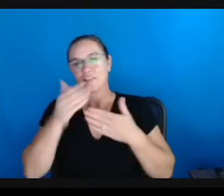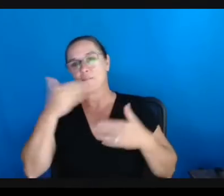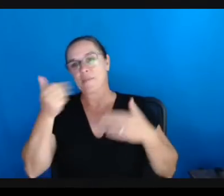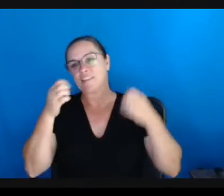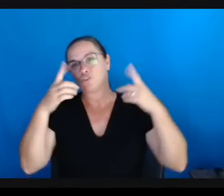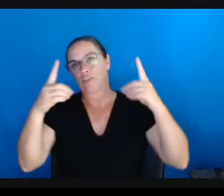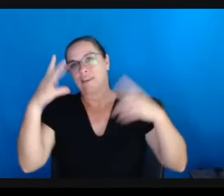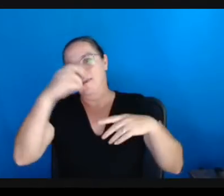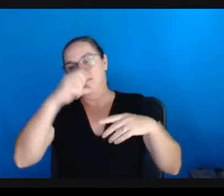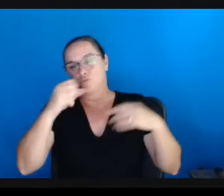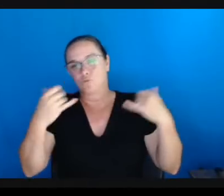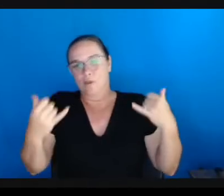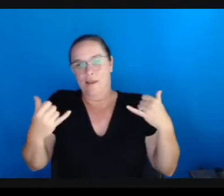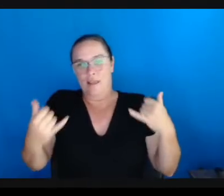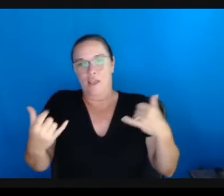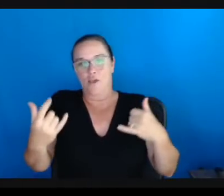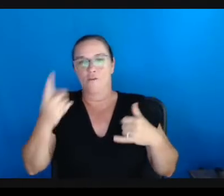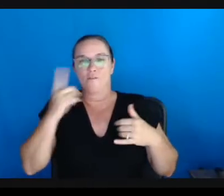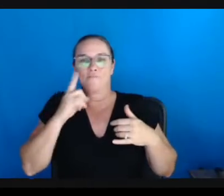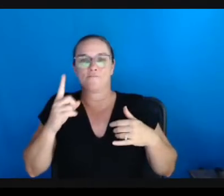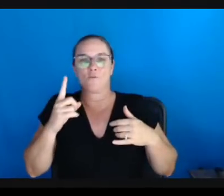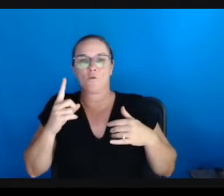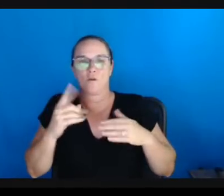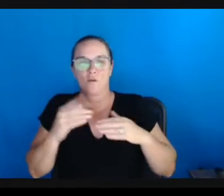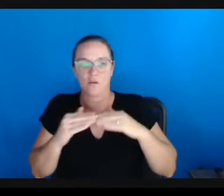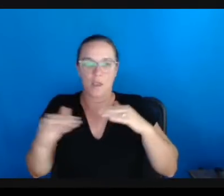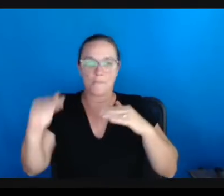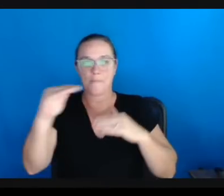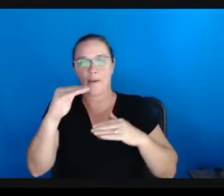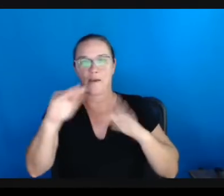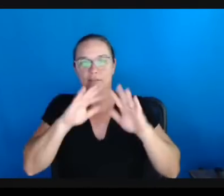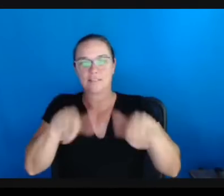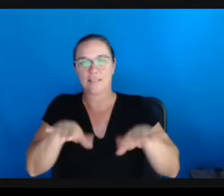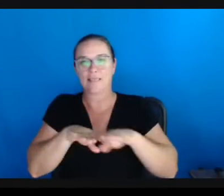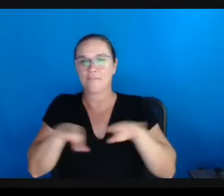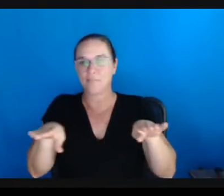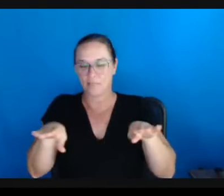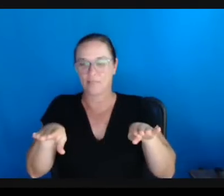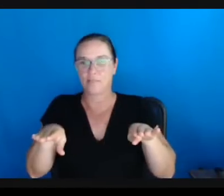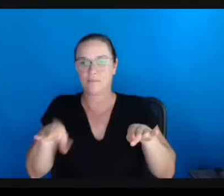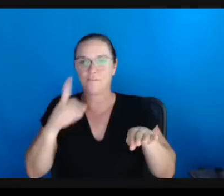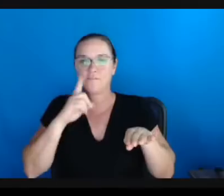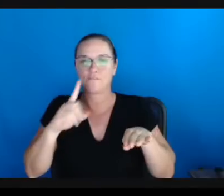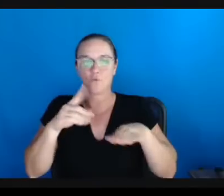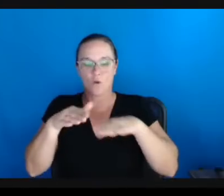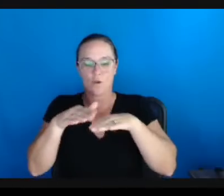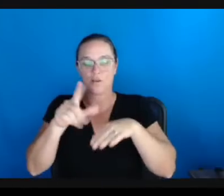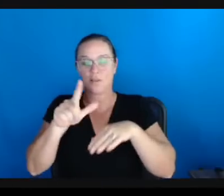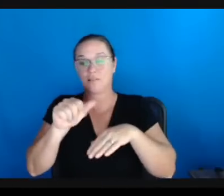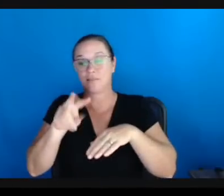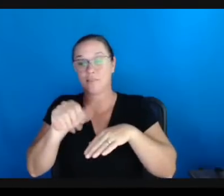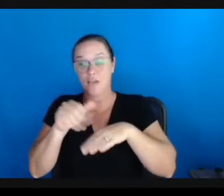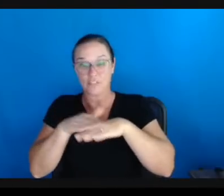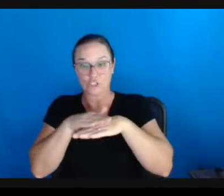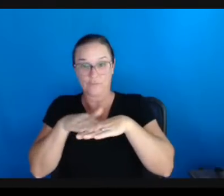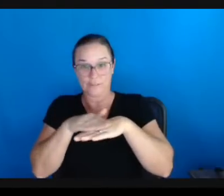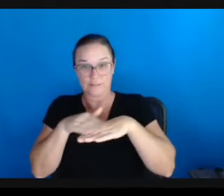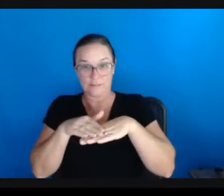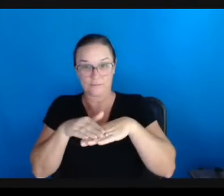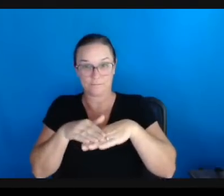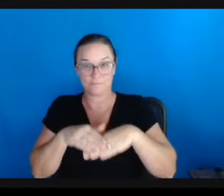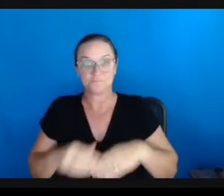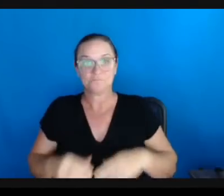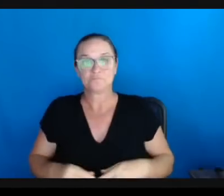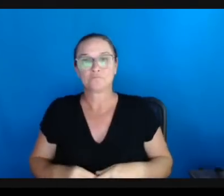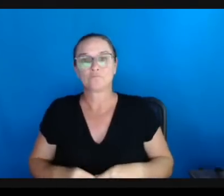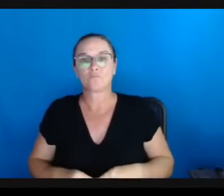at present as for the elevation of the lava surface there, right? And as we know in this cross section here,